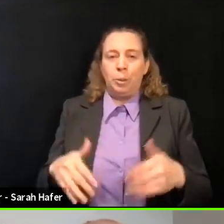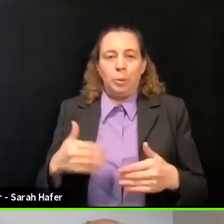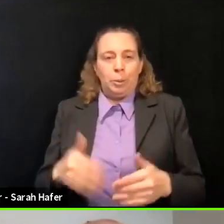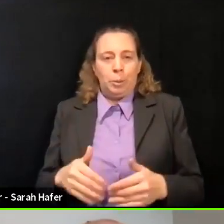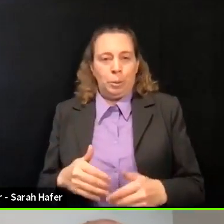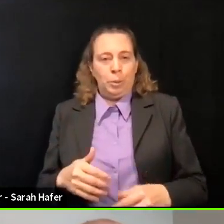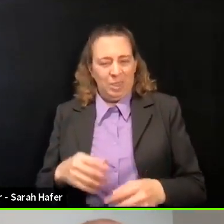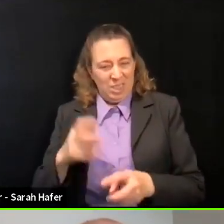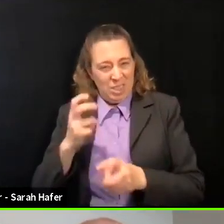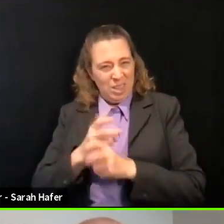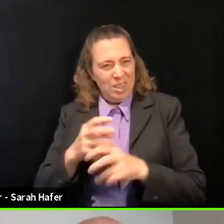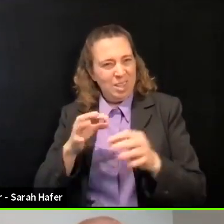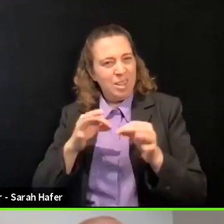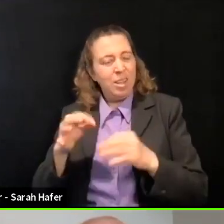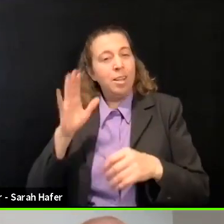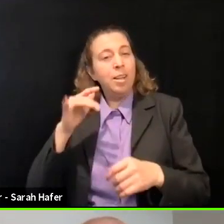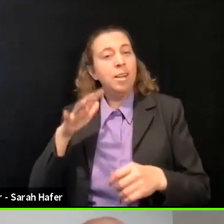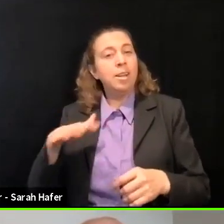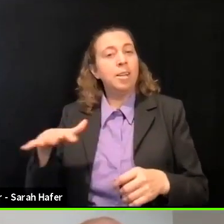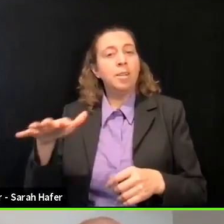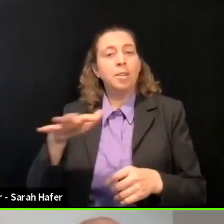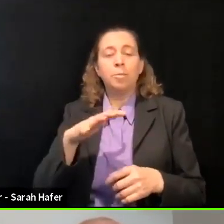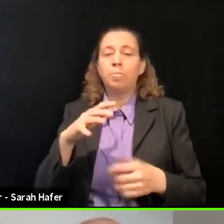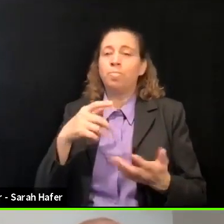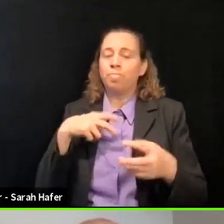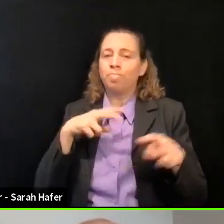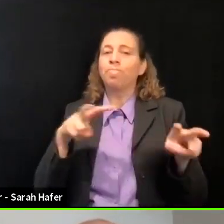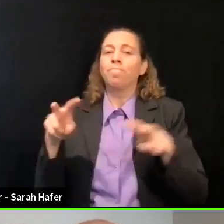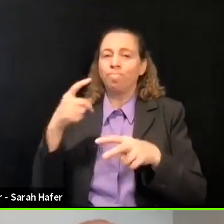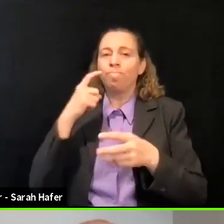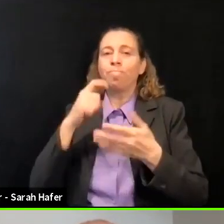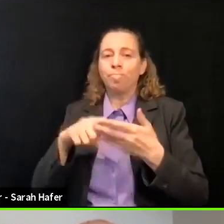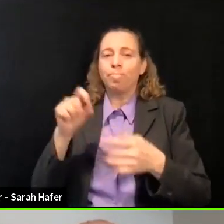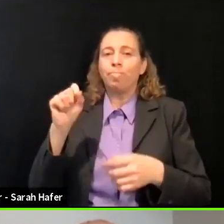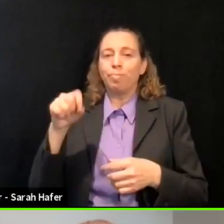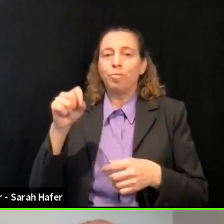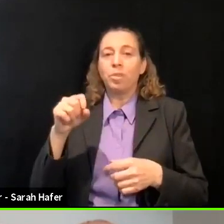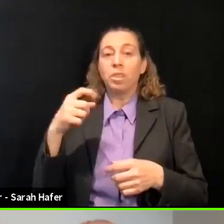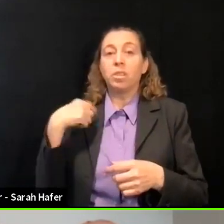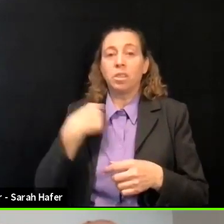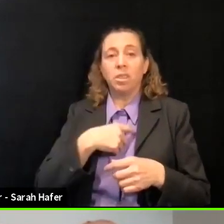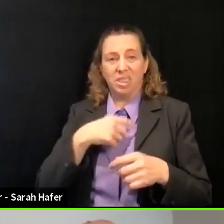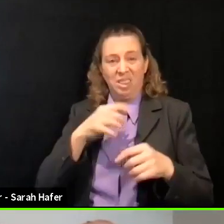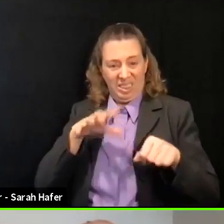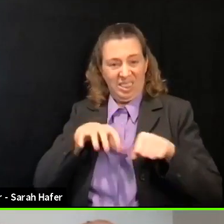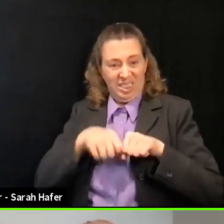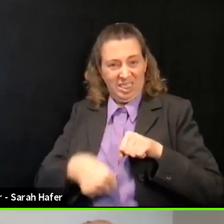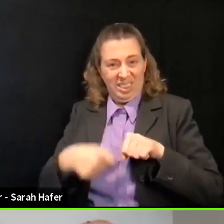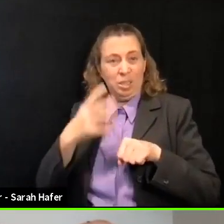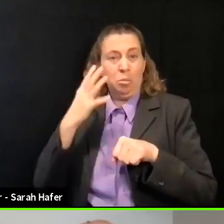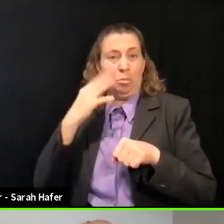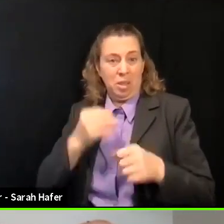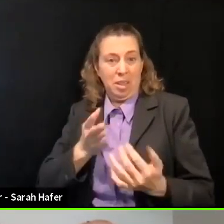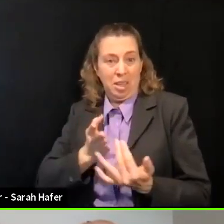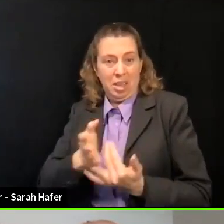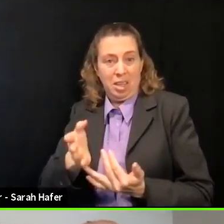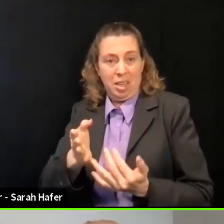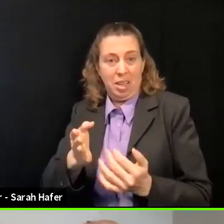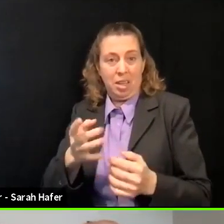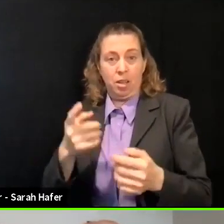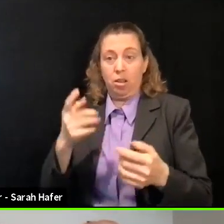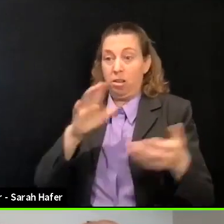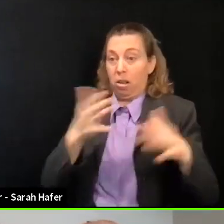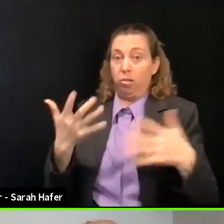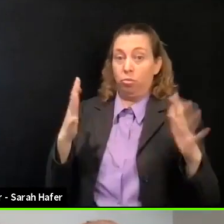are quite capable of experiencing grief about non-death losses. And certainly, if we think about what we spend our